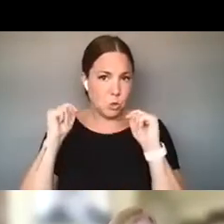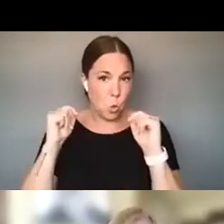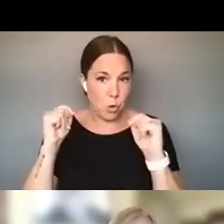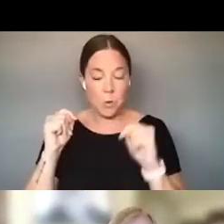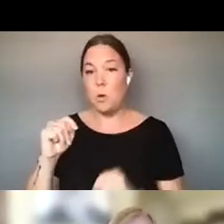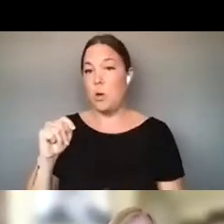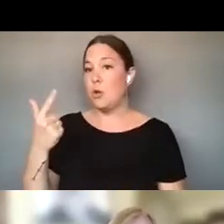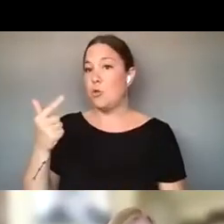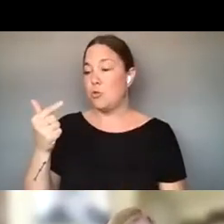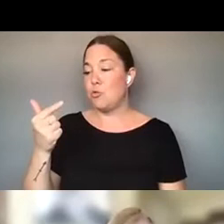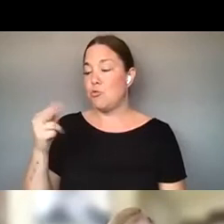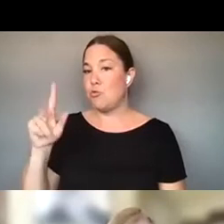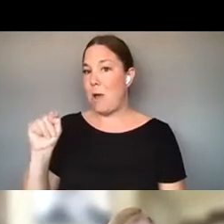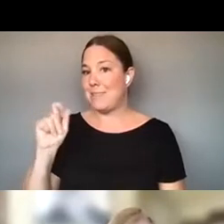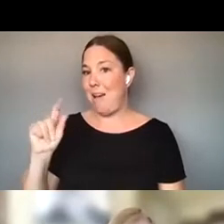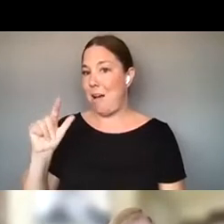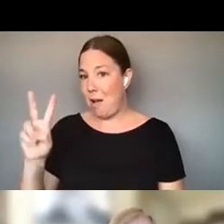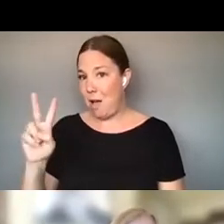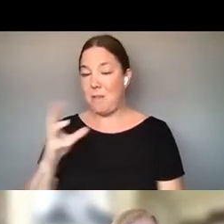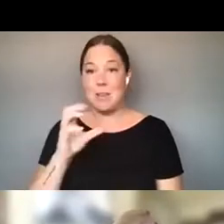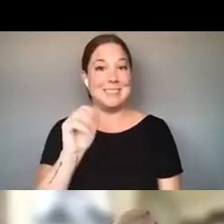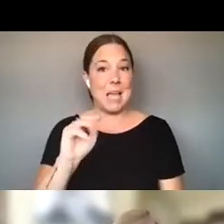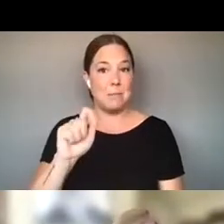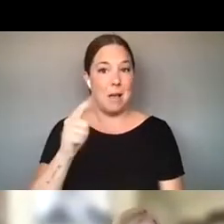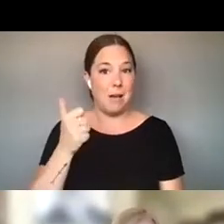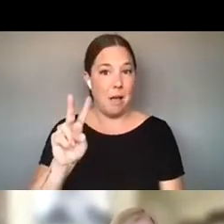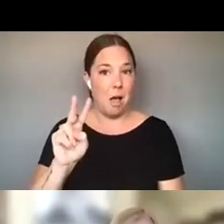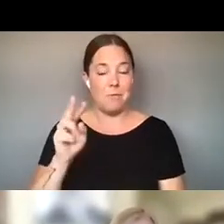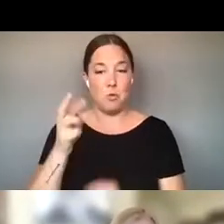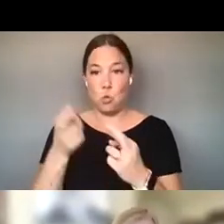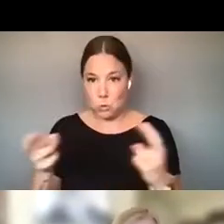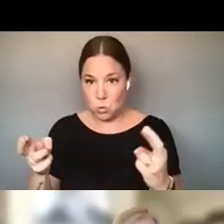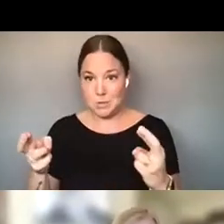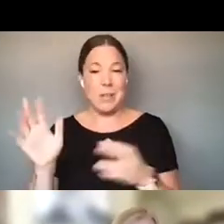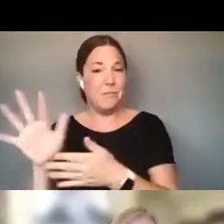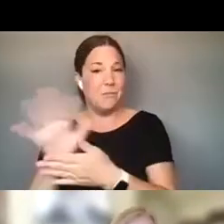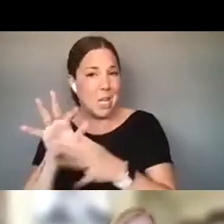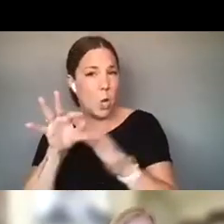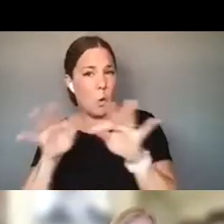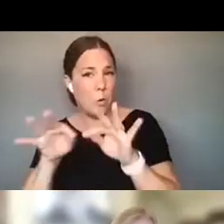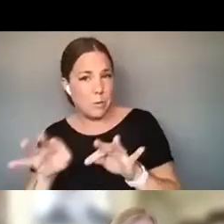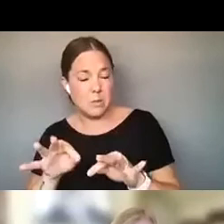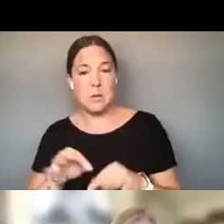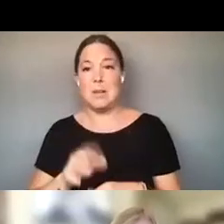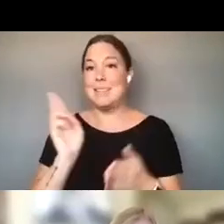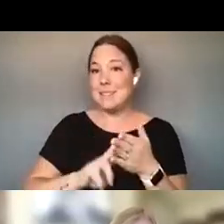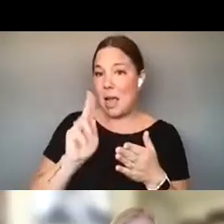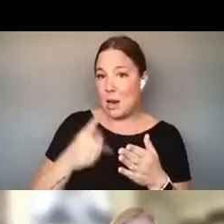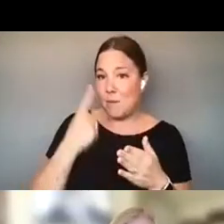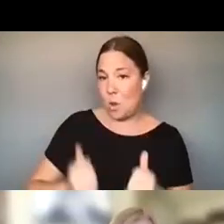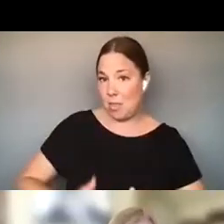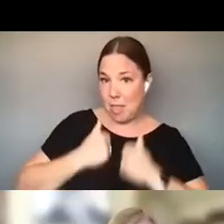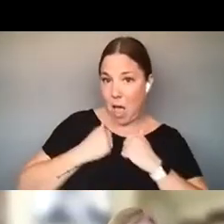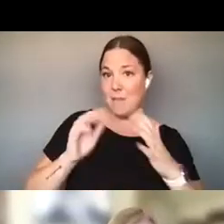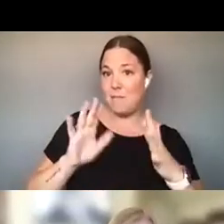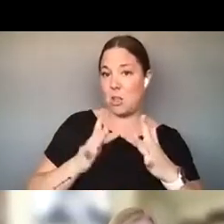SAM.gov resources, instructional videos, signups for live online applicant